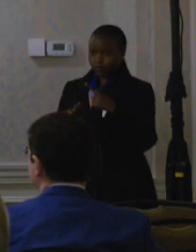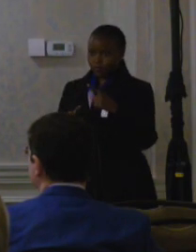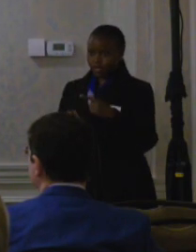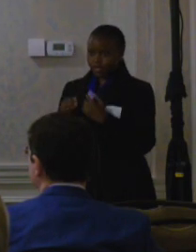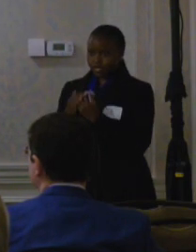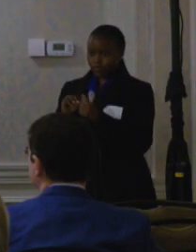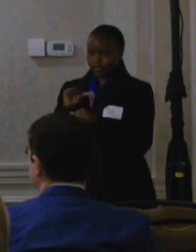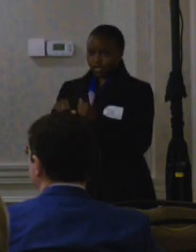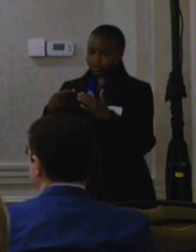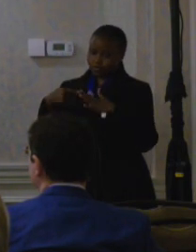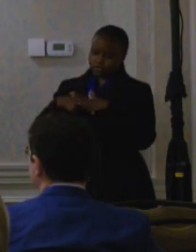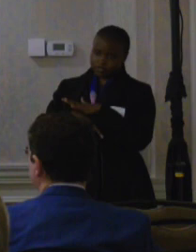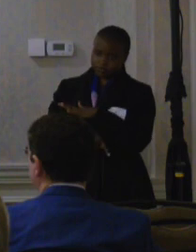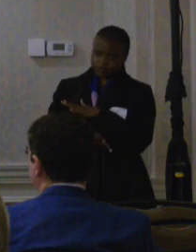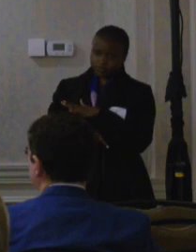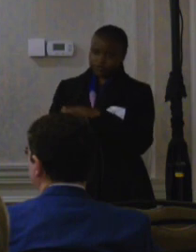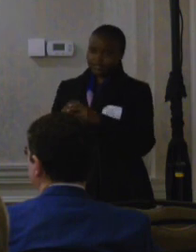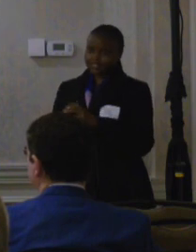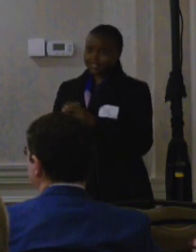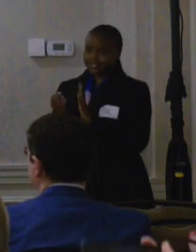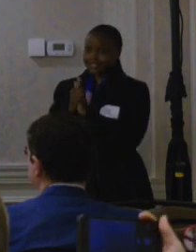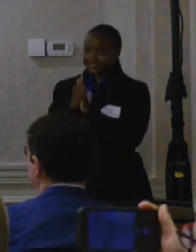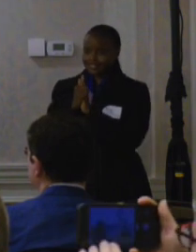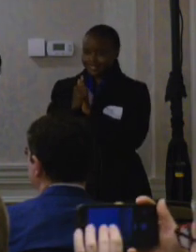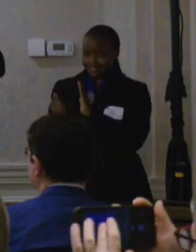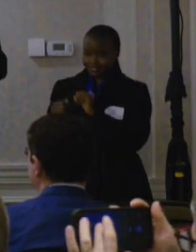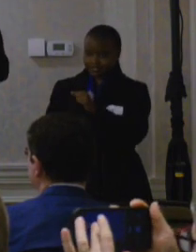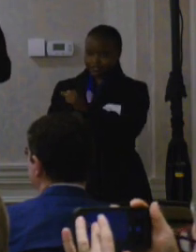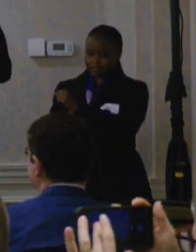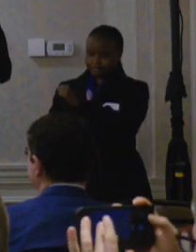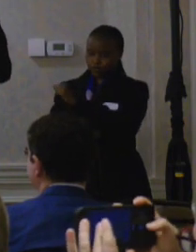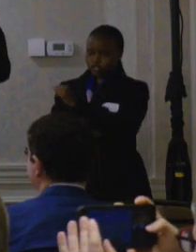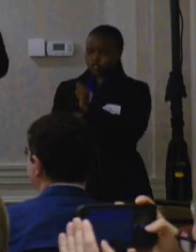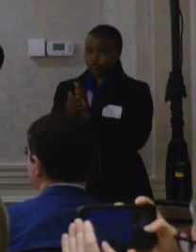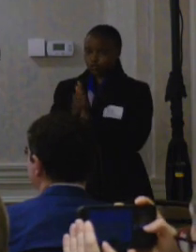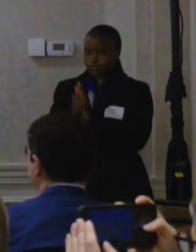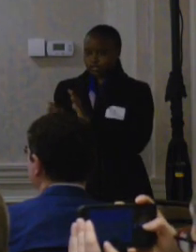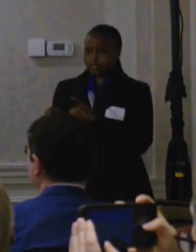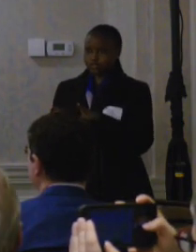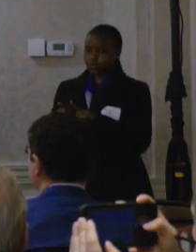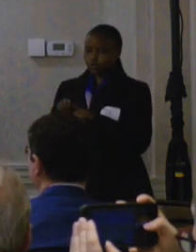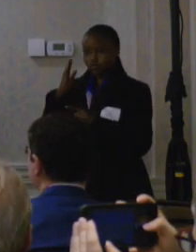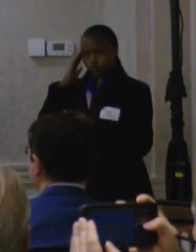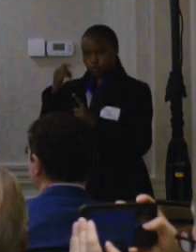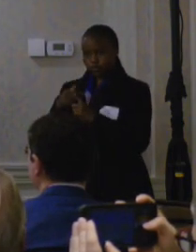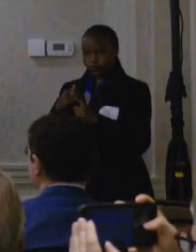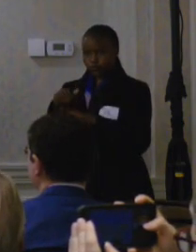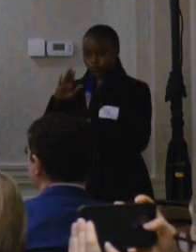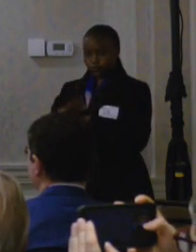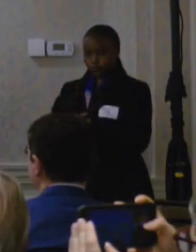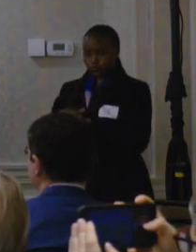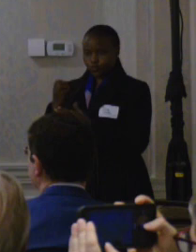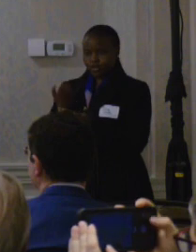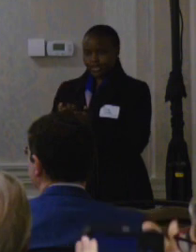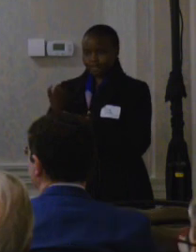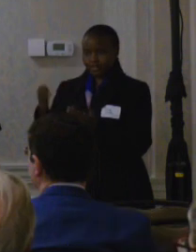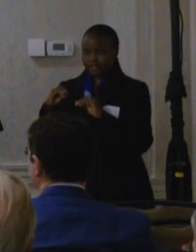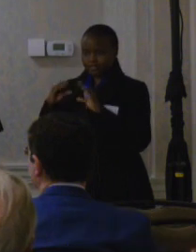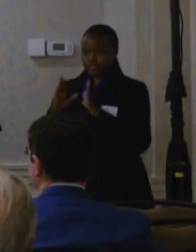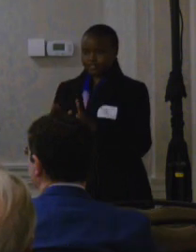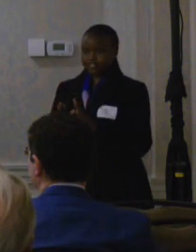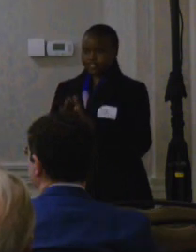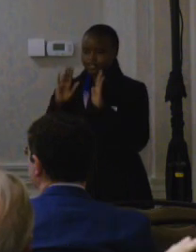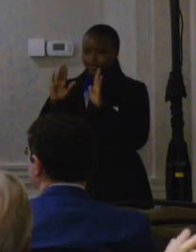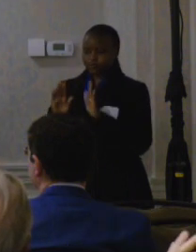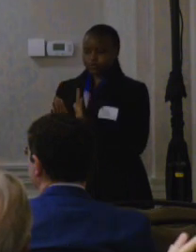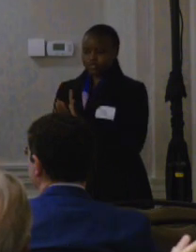very deeply is fundamental skills, foundational skills, right? But we also know from good evidence that teachers are also crucial